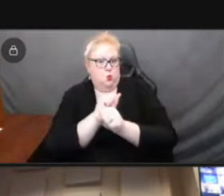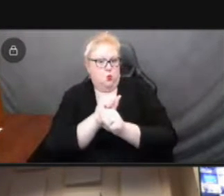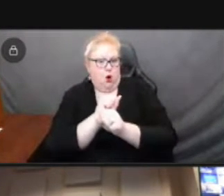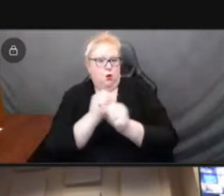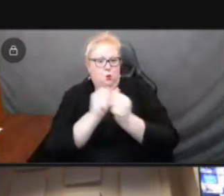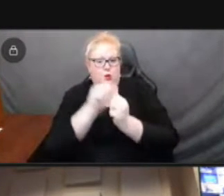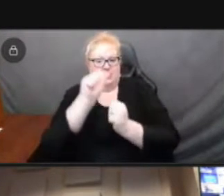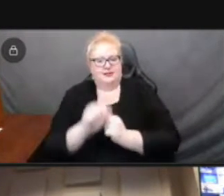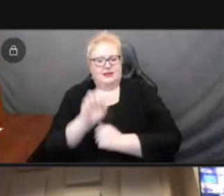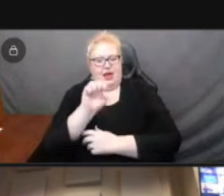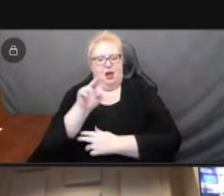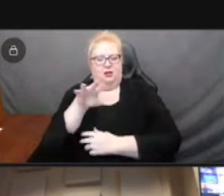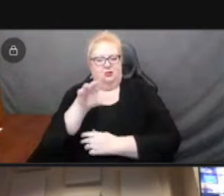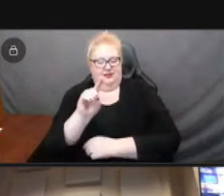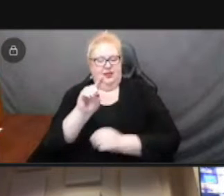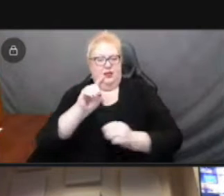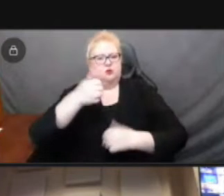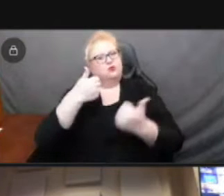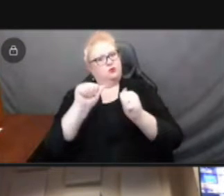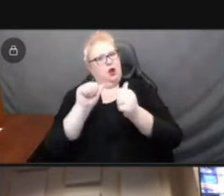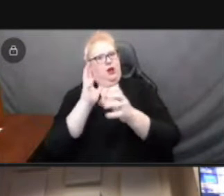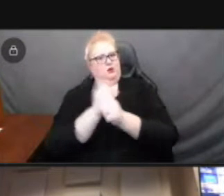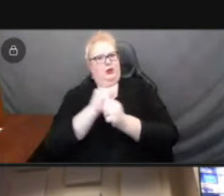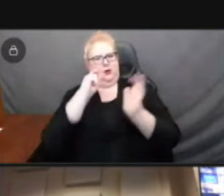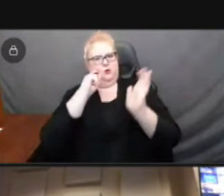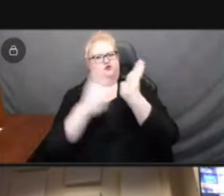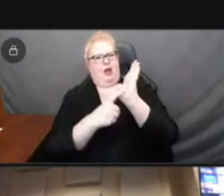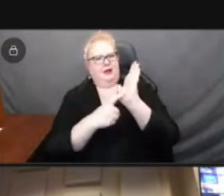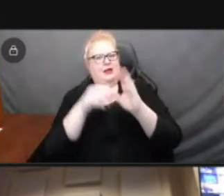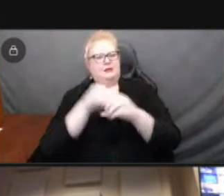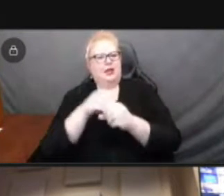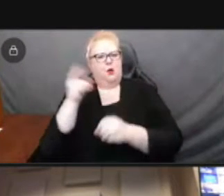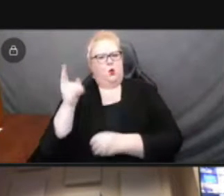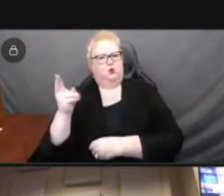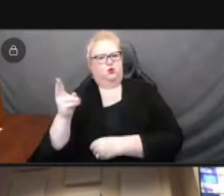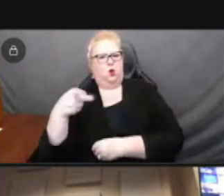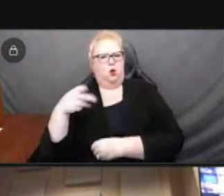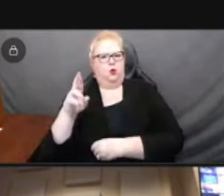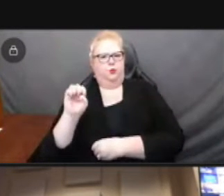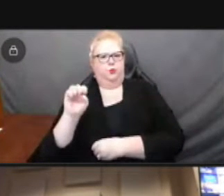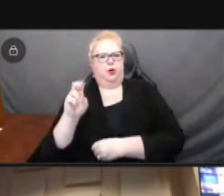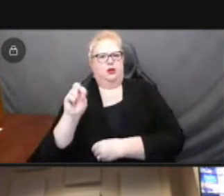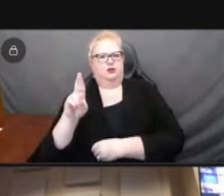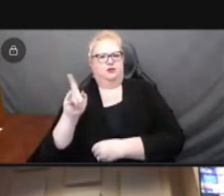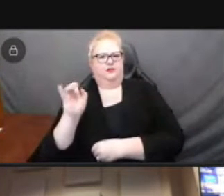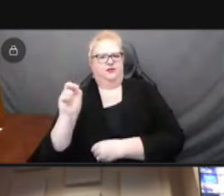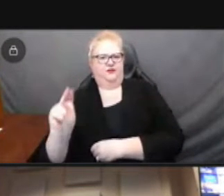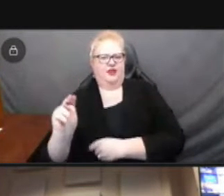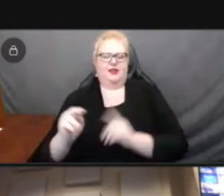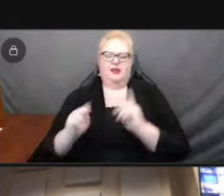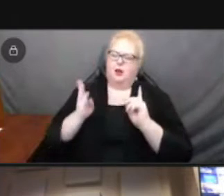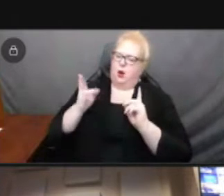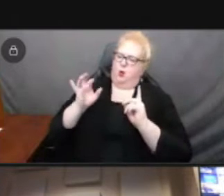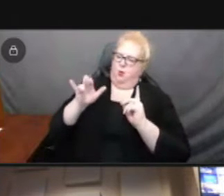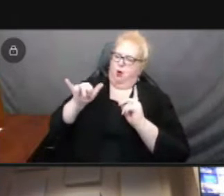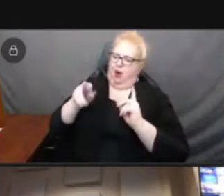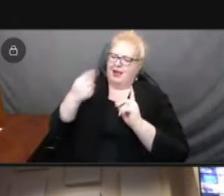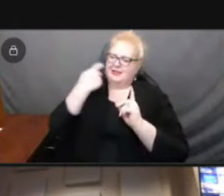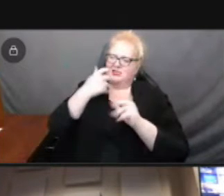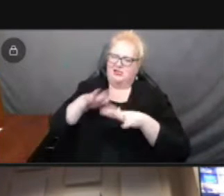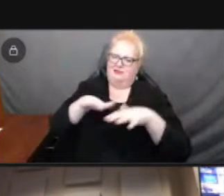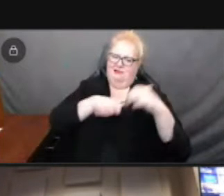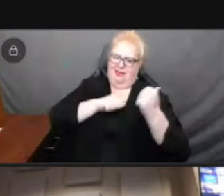it into the historic preservation? Well, Brian just left, so I don't think Jamie feel that